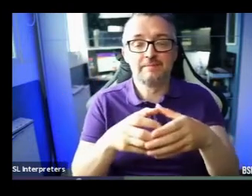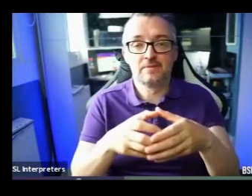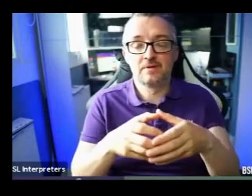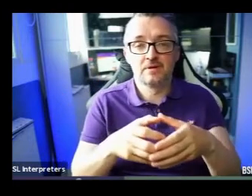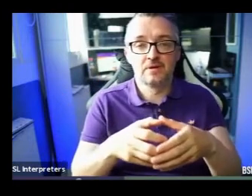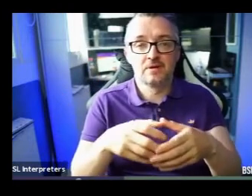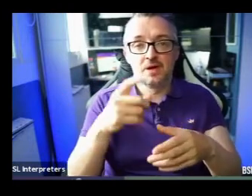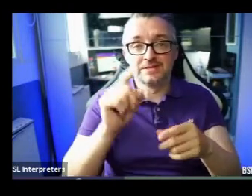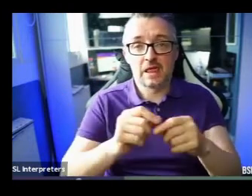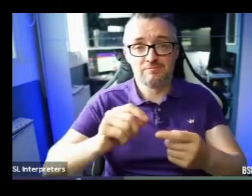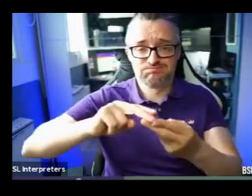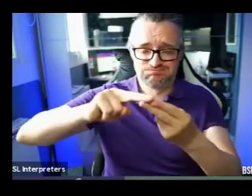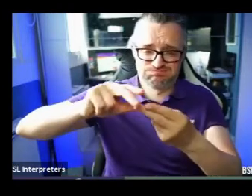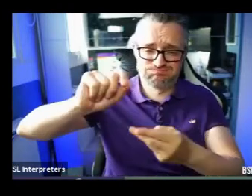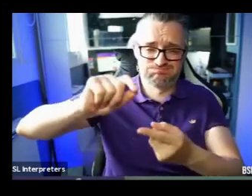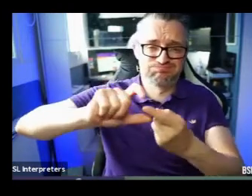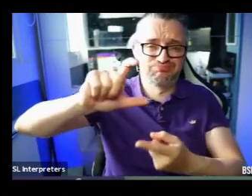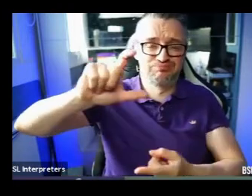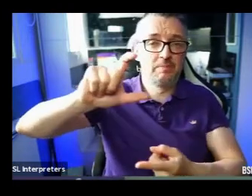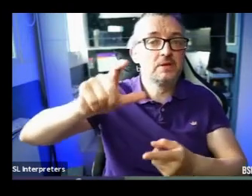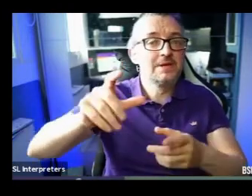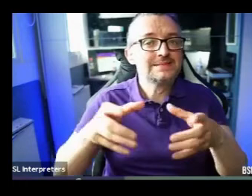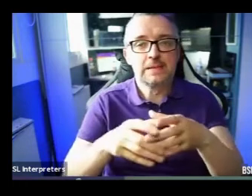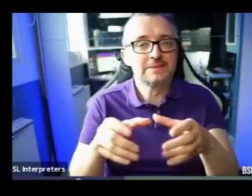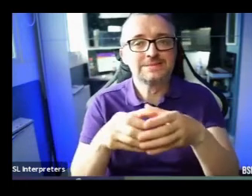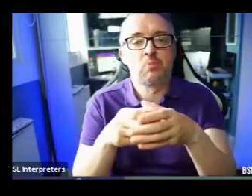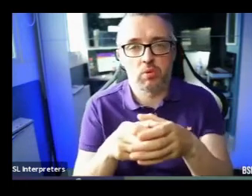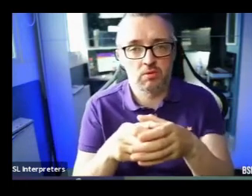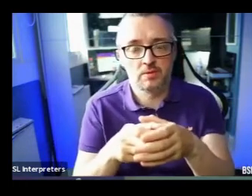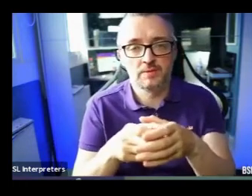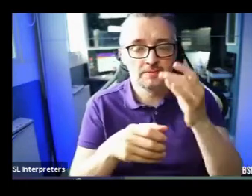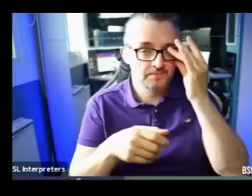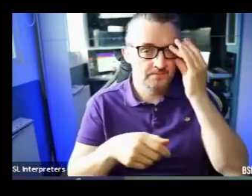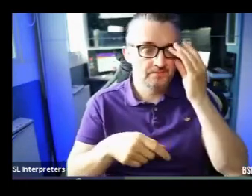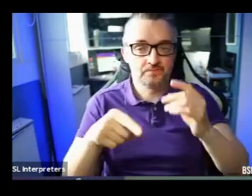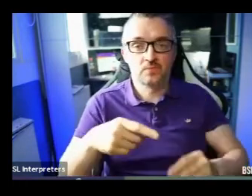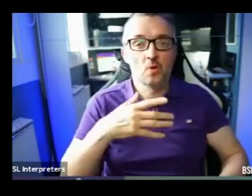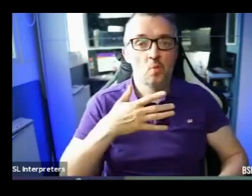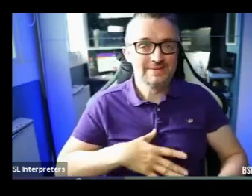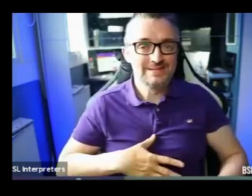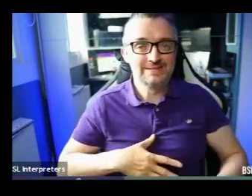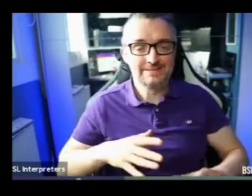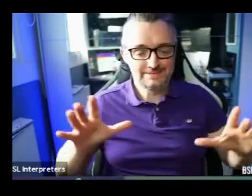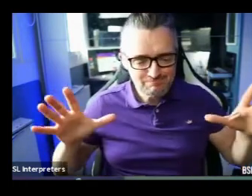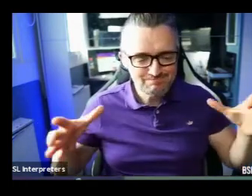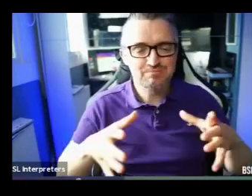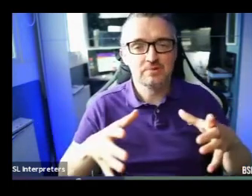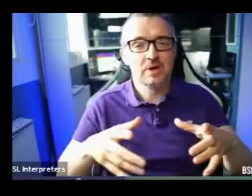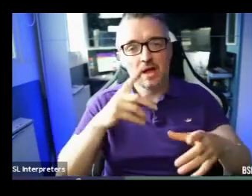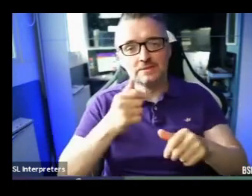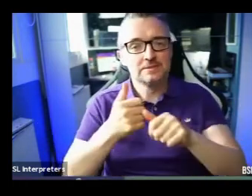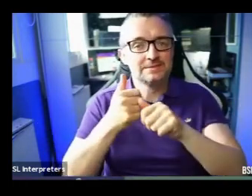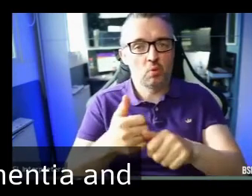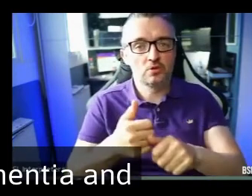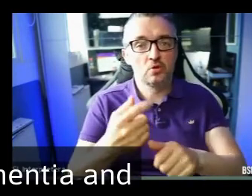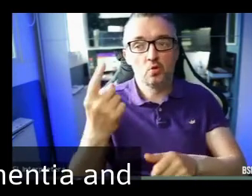Scottish Government is almost like a paragraph in a great big book. They're really small. They need support. We need a directorate to deal with